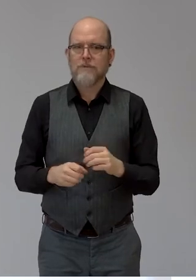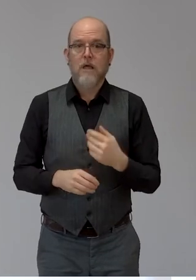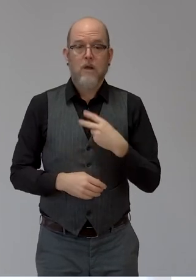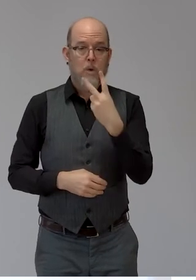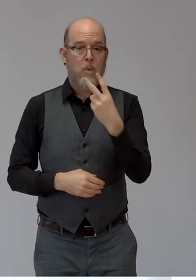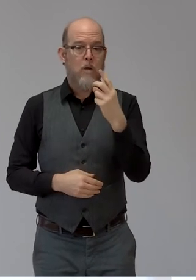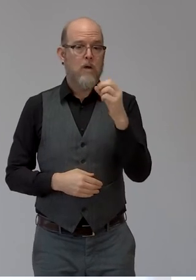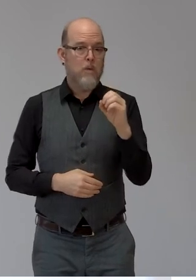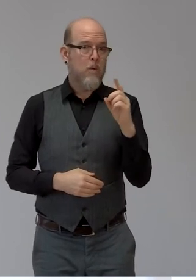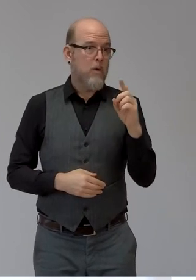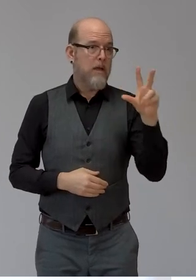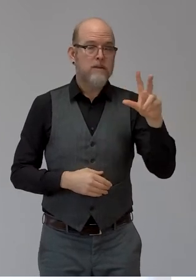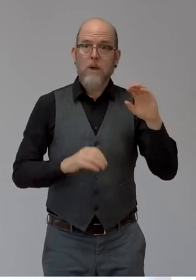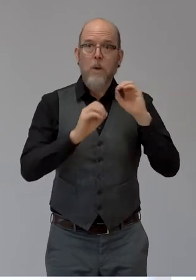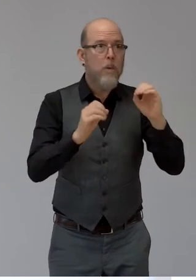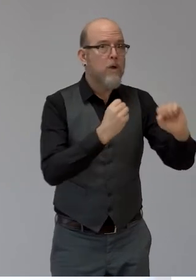was not